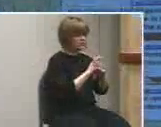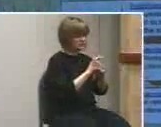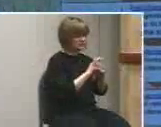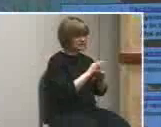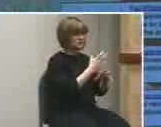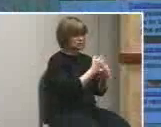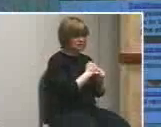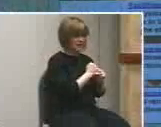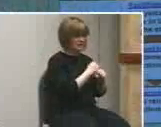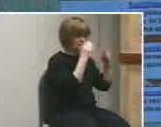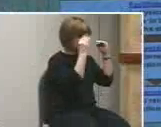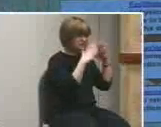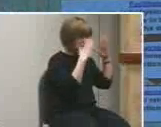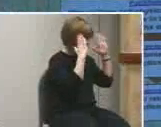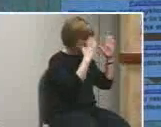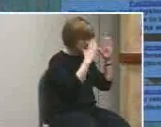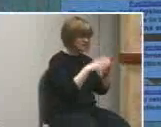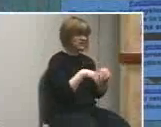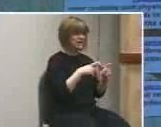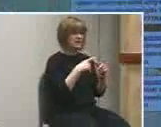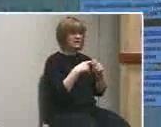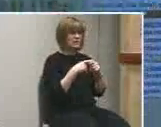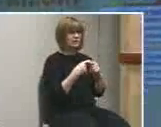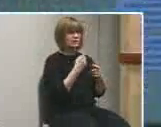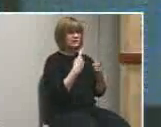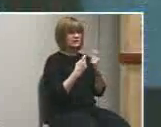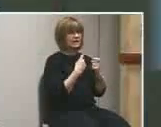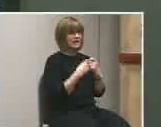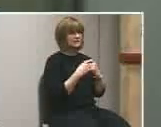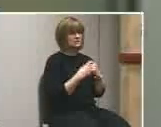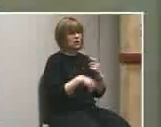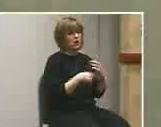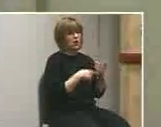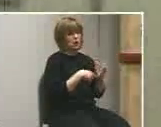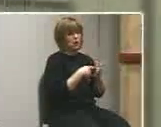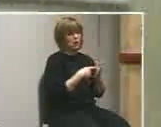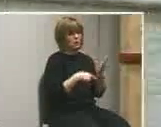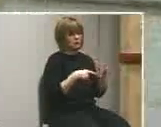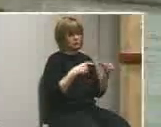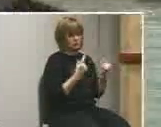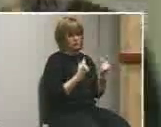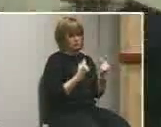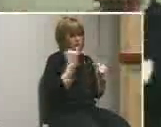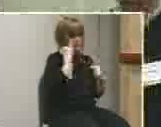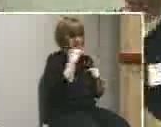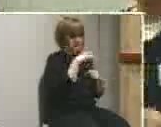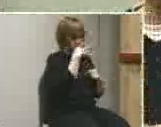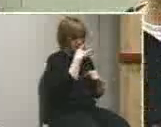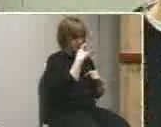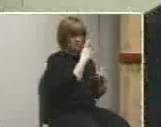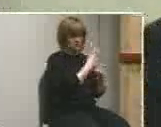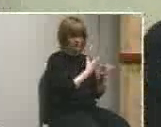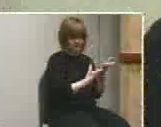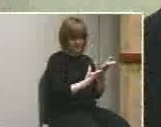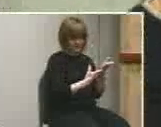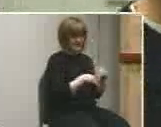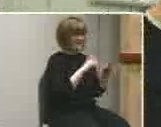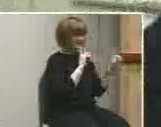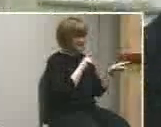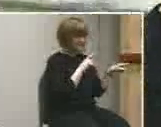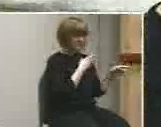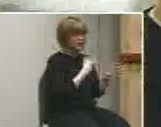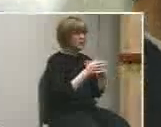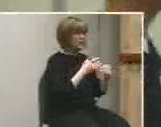teacher attention, then we're going to ask, what should we do when that kid does the right thing? The answer is already there. It's whatever